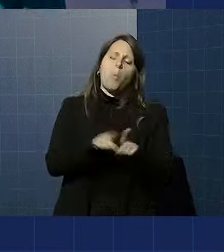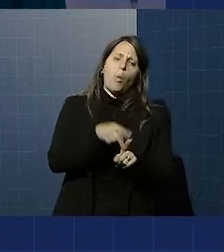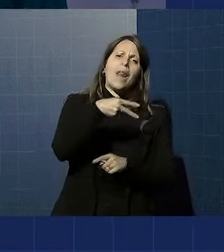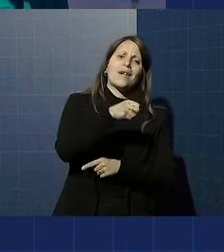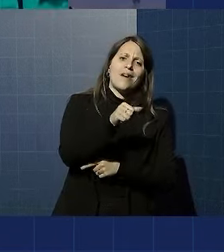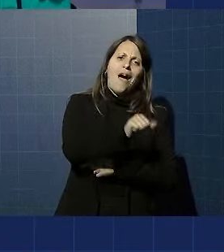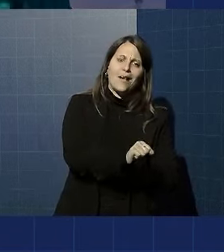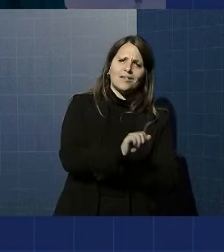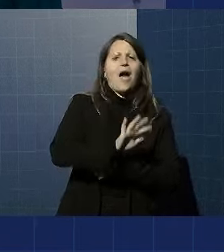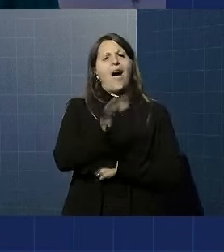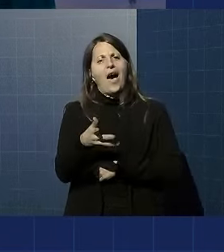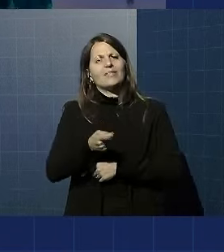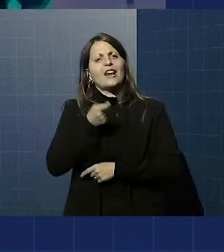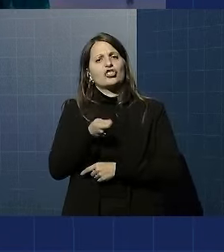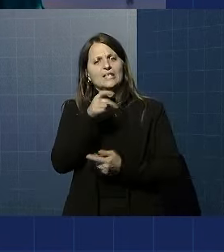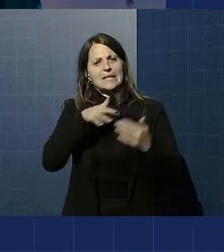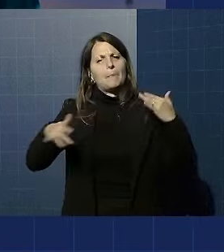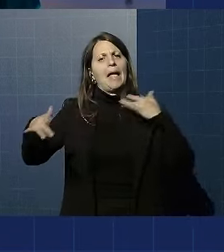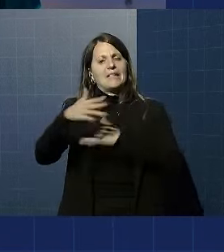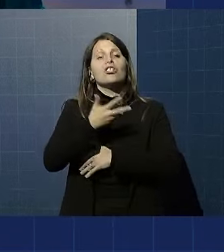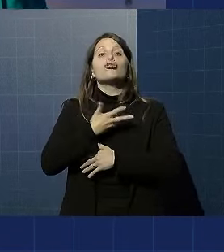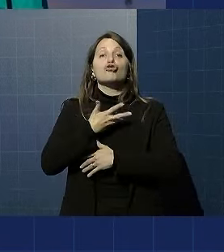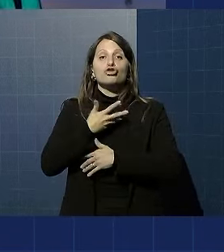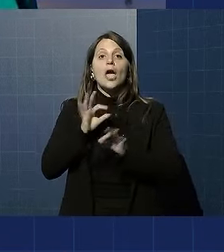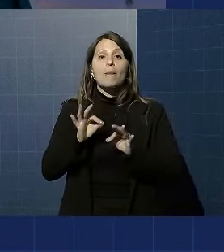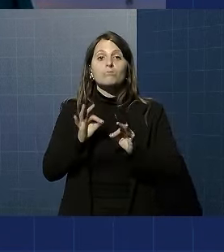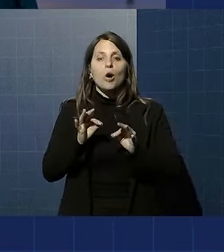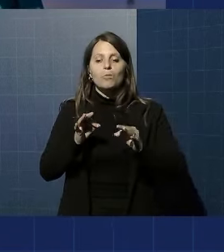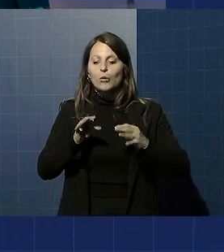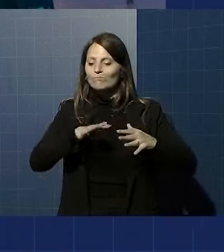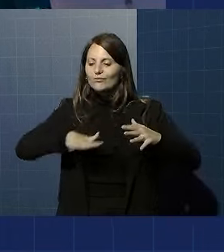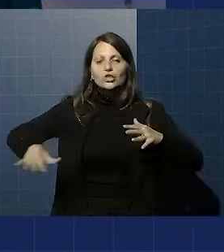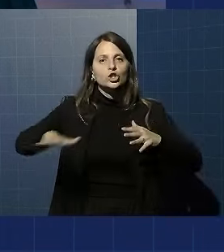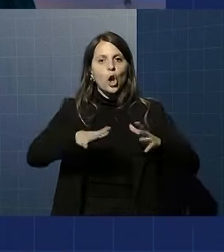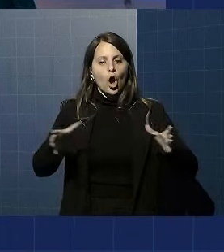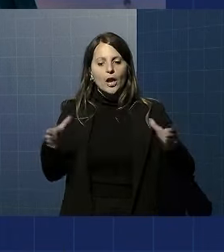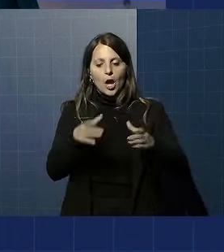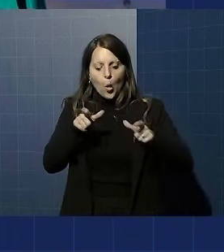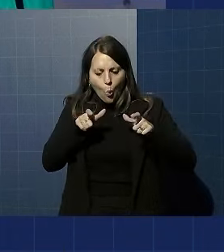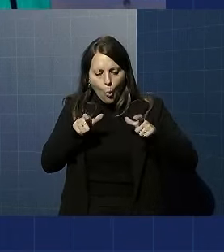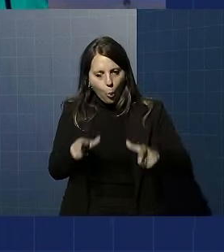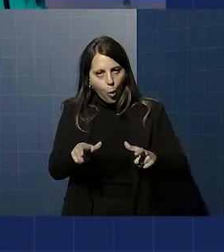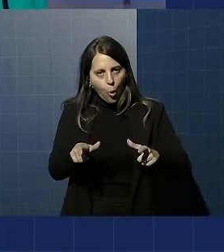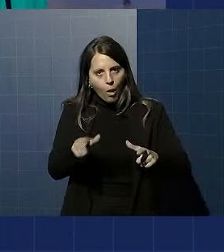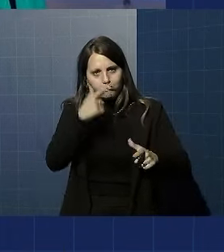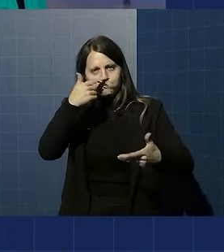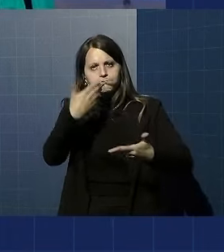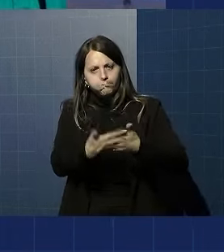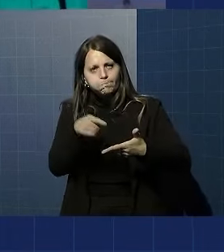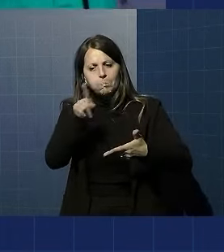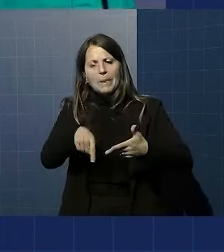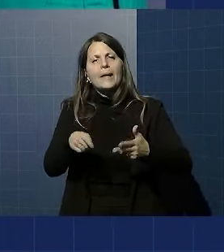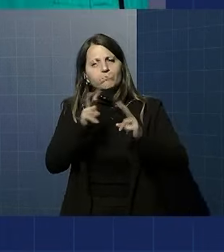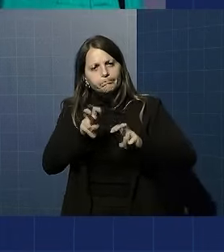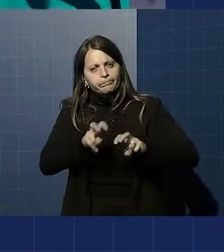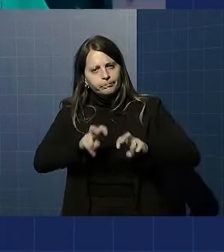of platforms, but when we take the human in there, of course we do a cross-cutting. We are important